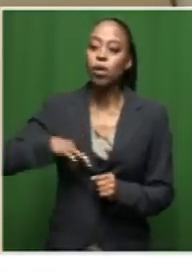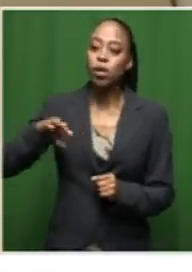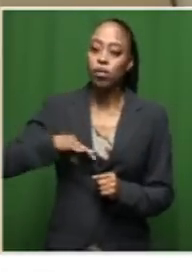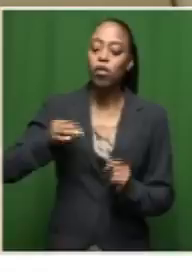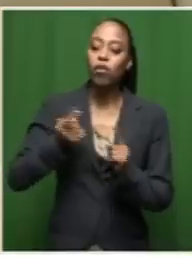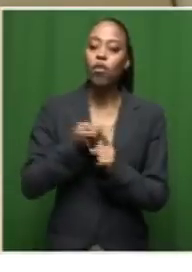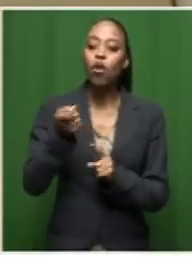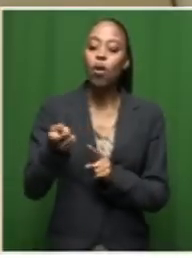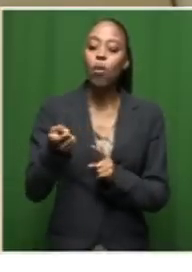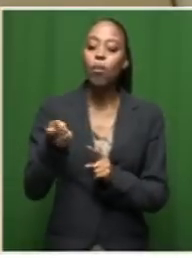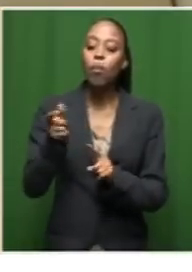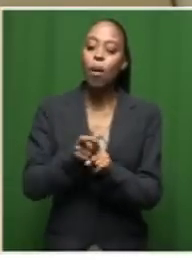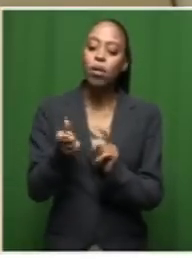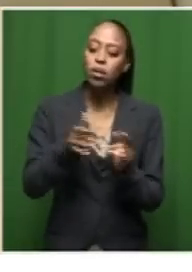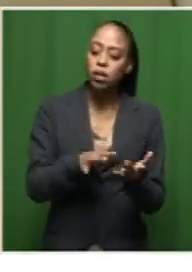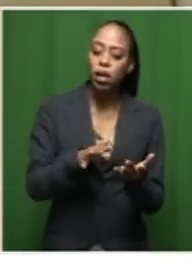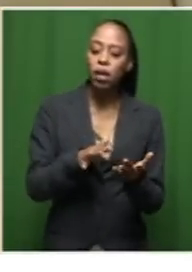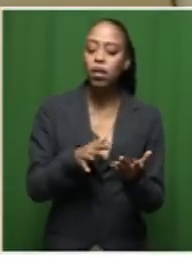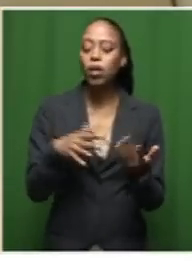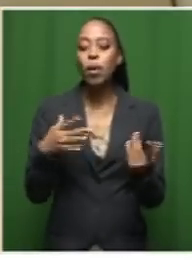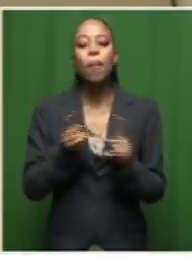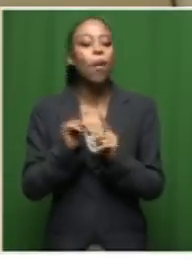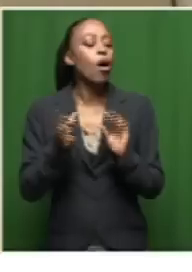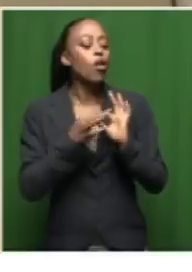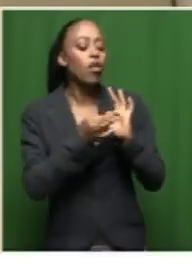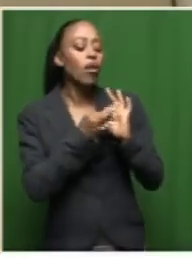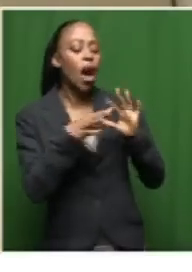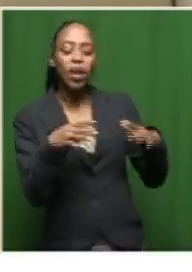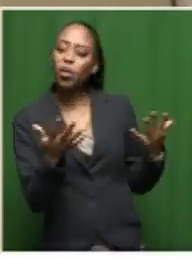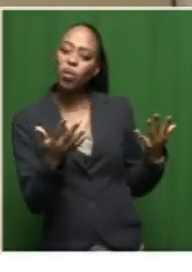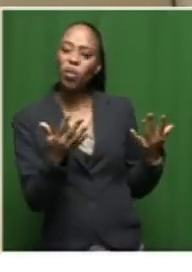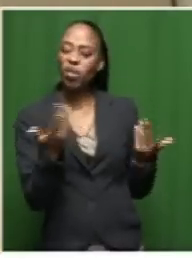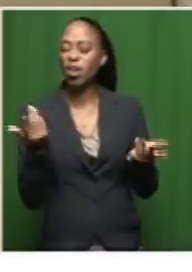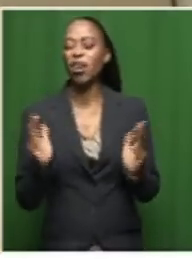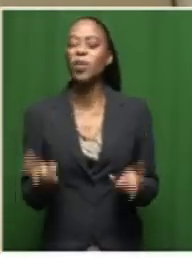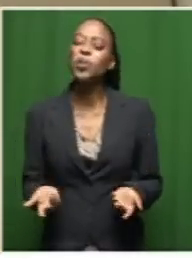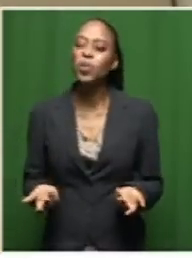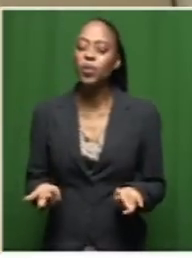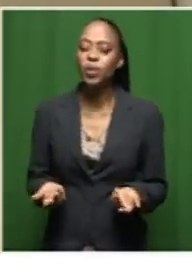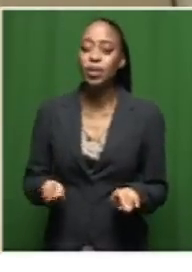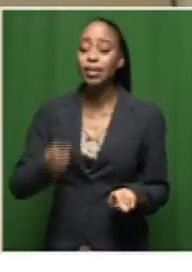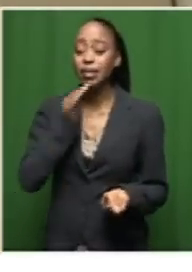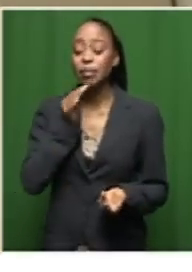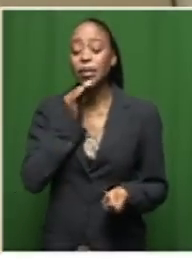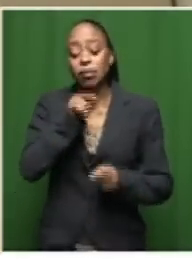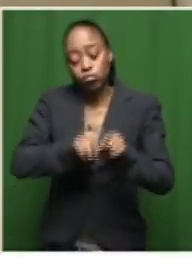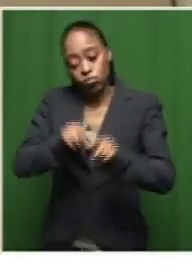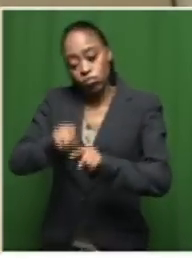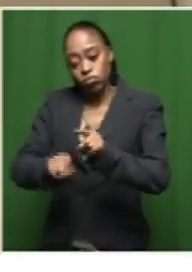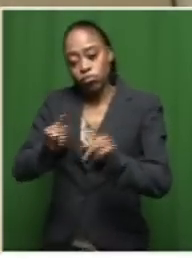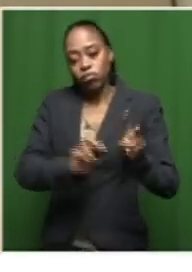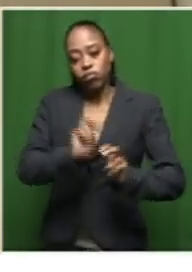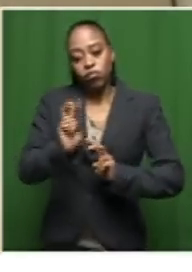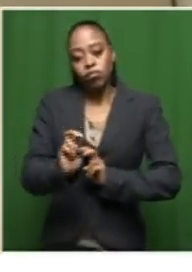benefit from the passing of someone that you didn't have a good relationship with. So there are a range of